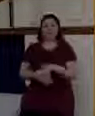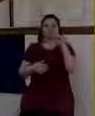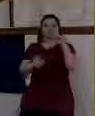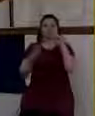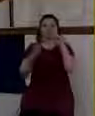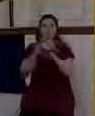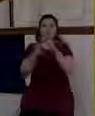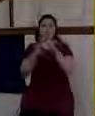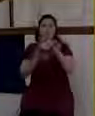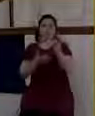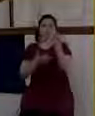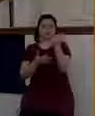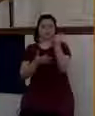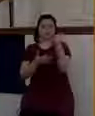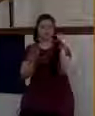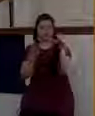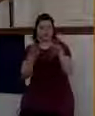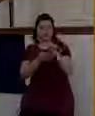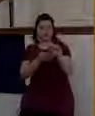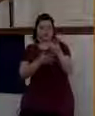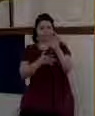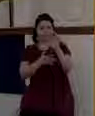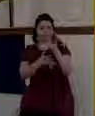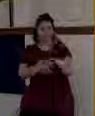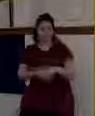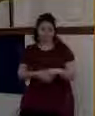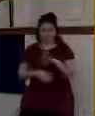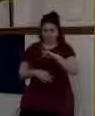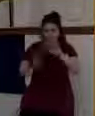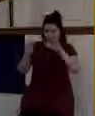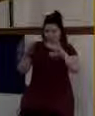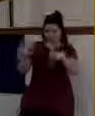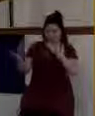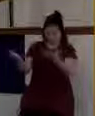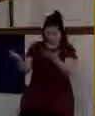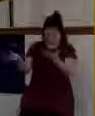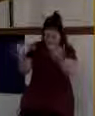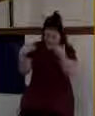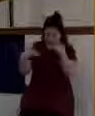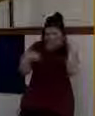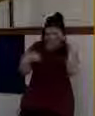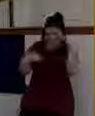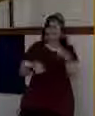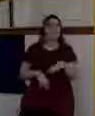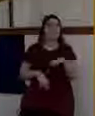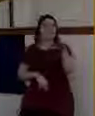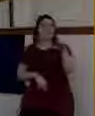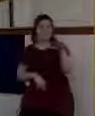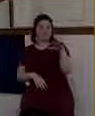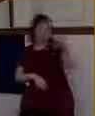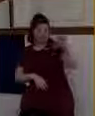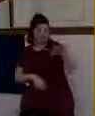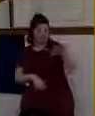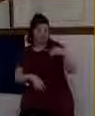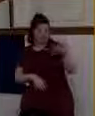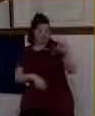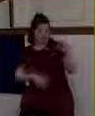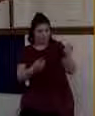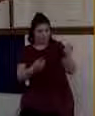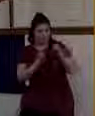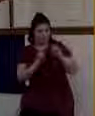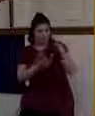13. Look down in verse number 8. After the king offers him refreshment in verse 8, "And the man of God said unto the king, If thou wilt give me half thine